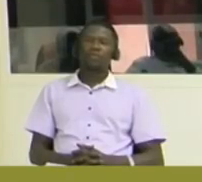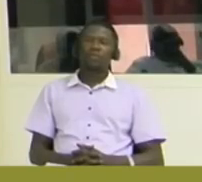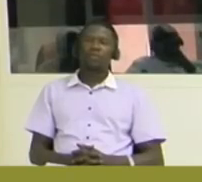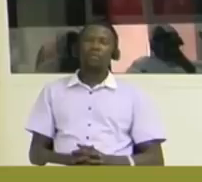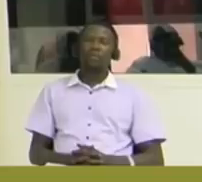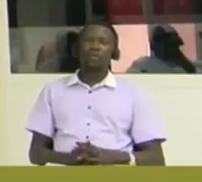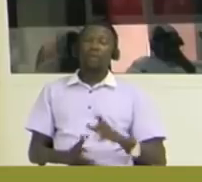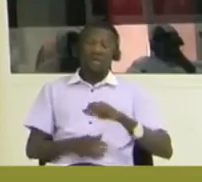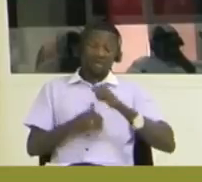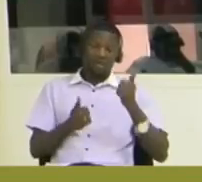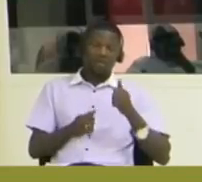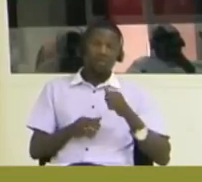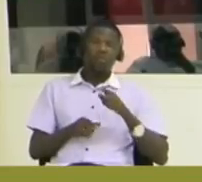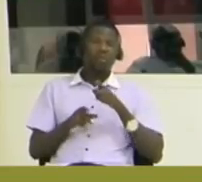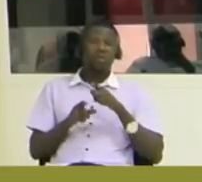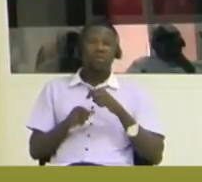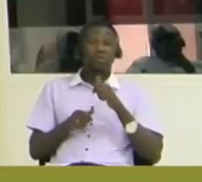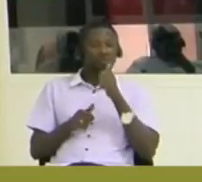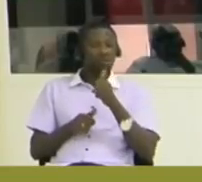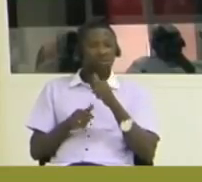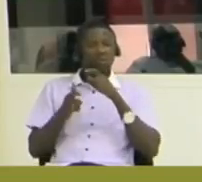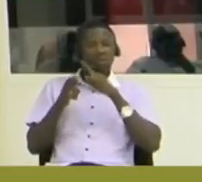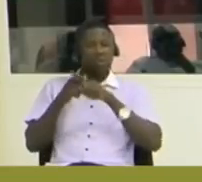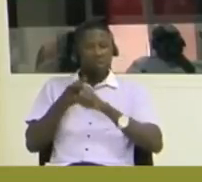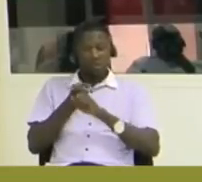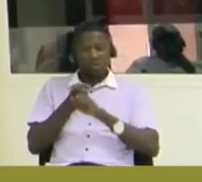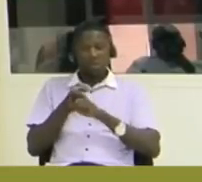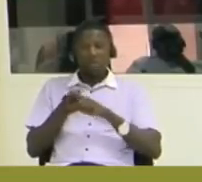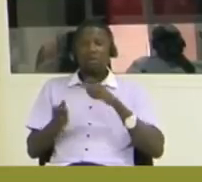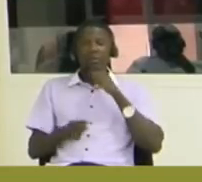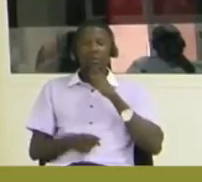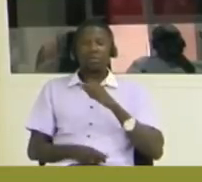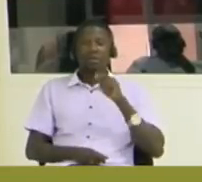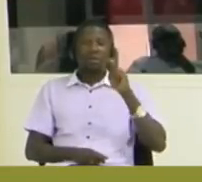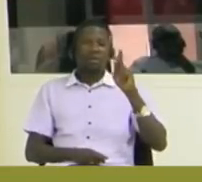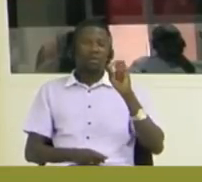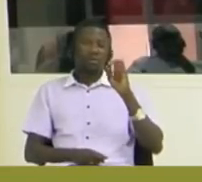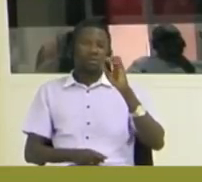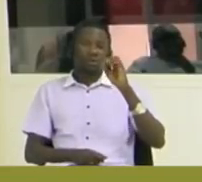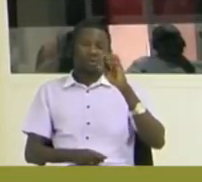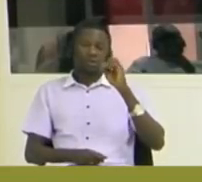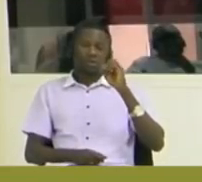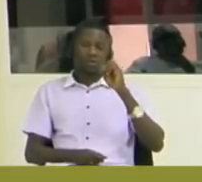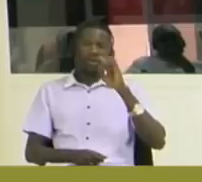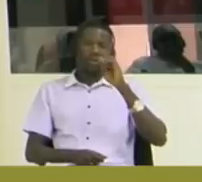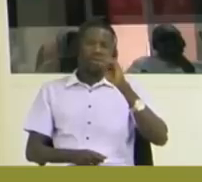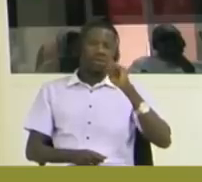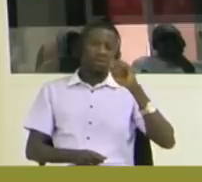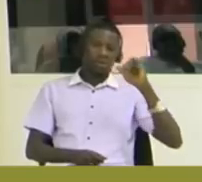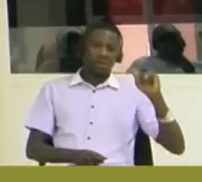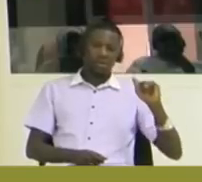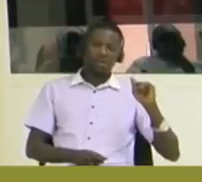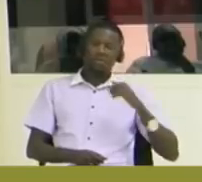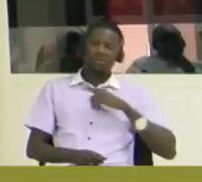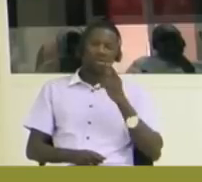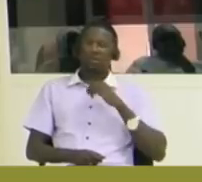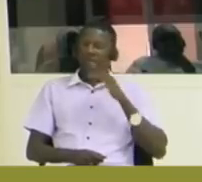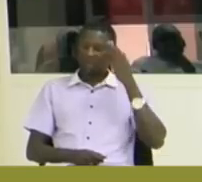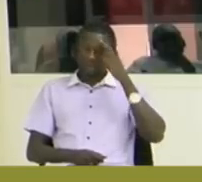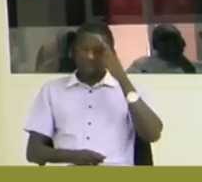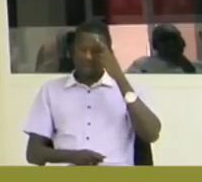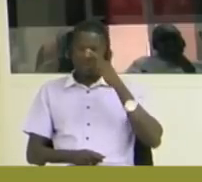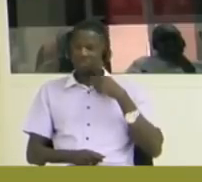with such a good relationship, Mr. Koro Ceesay would not have any reason to characterize it